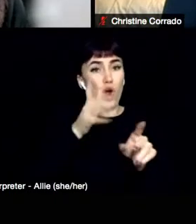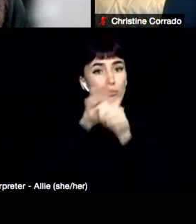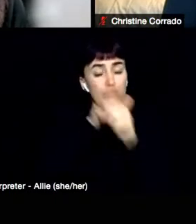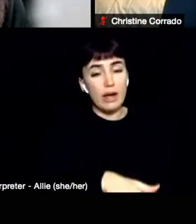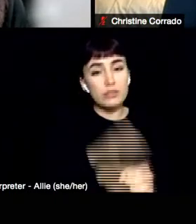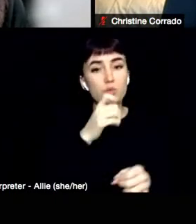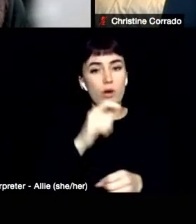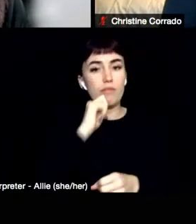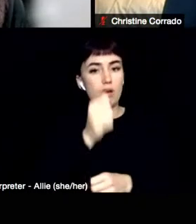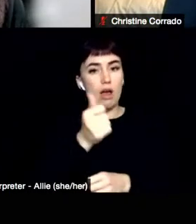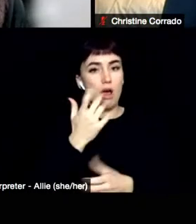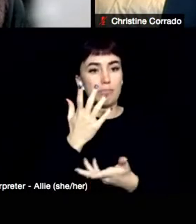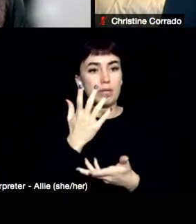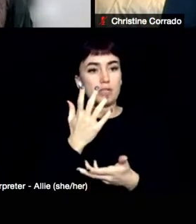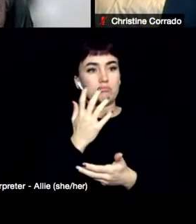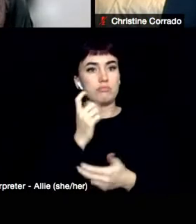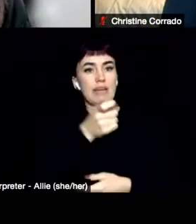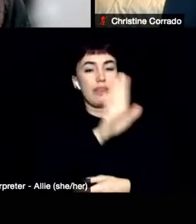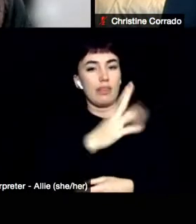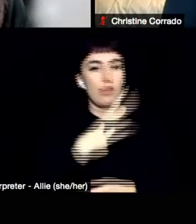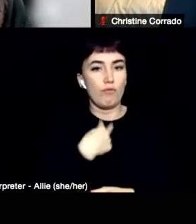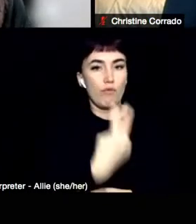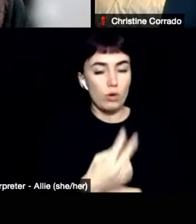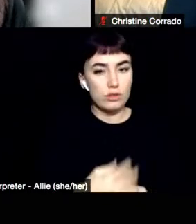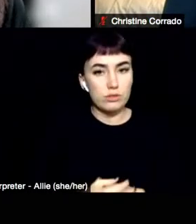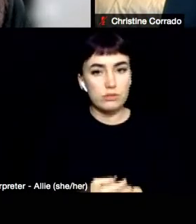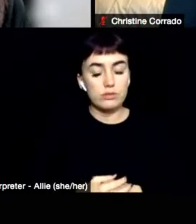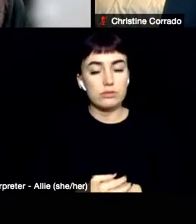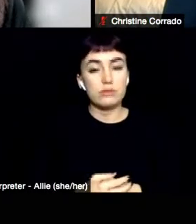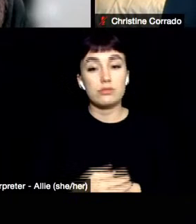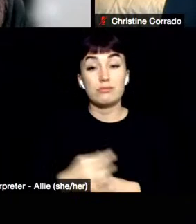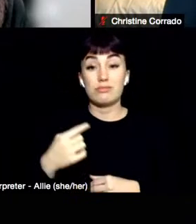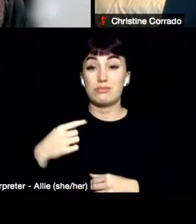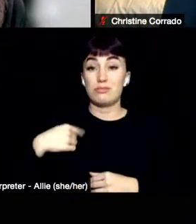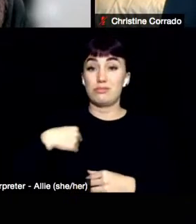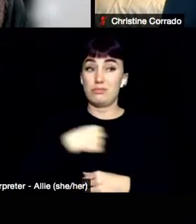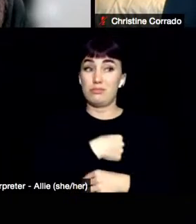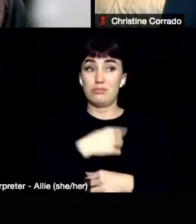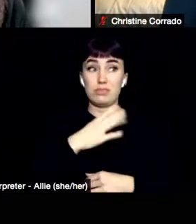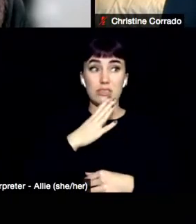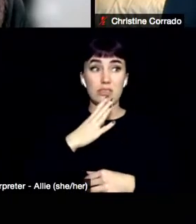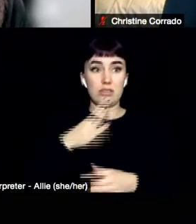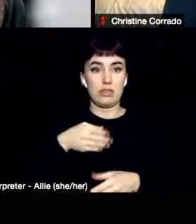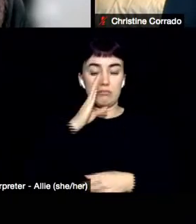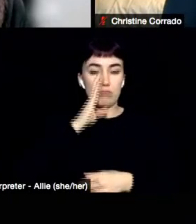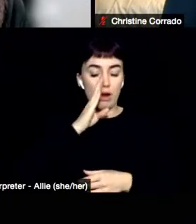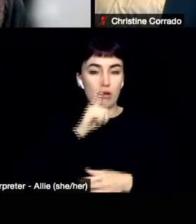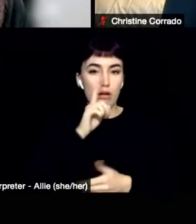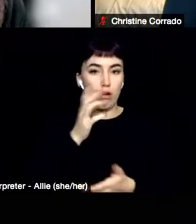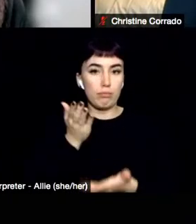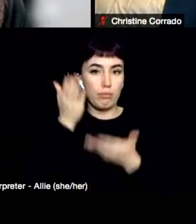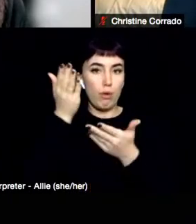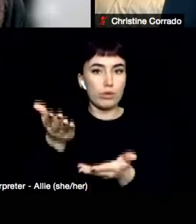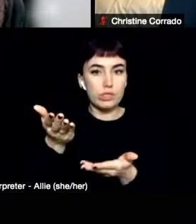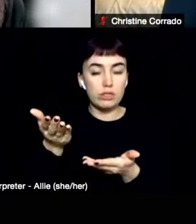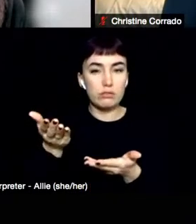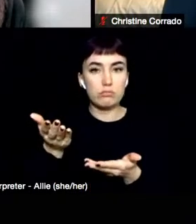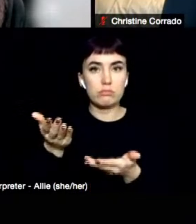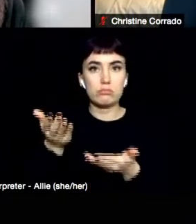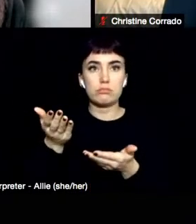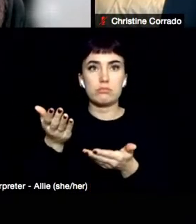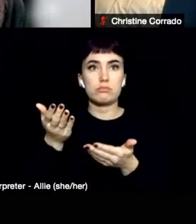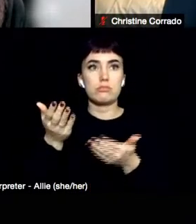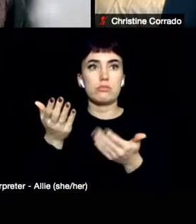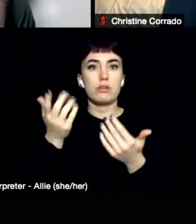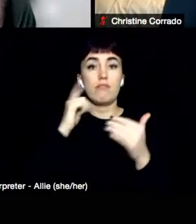not been given a voice. And if we in Brighton are proposing, to have an equity